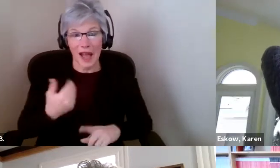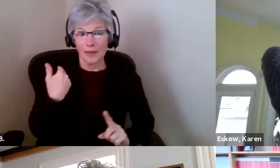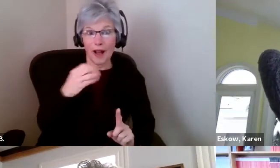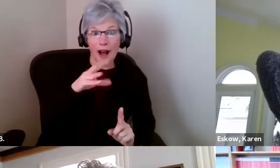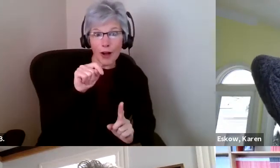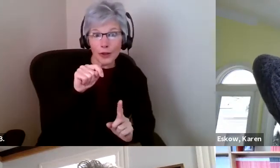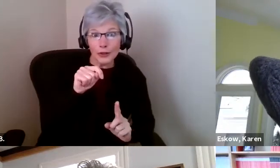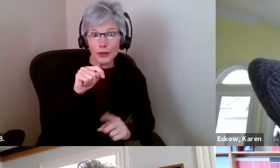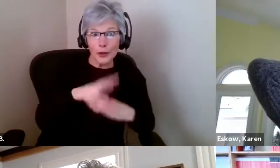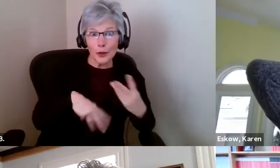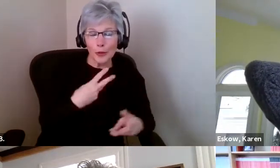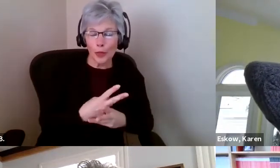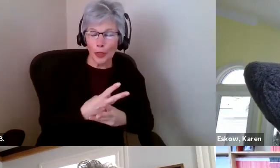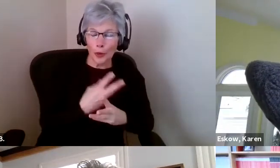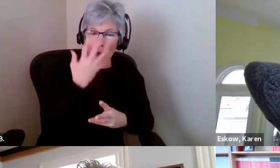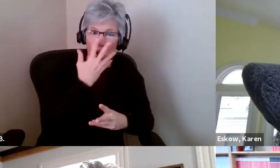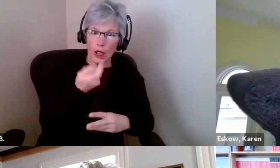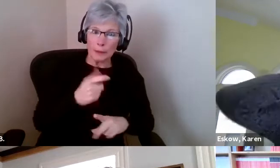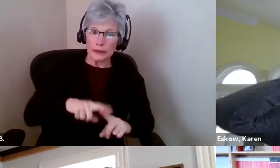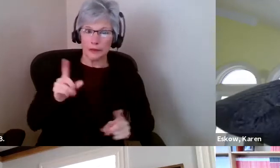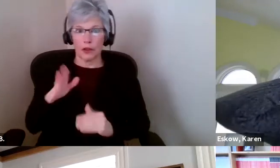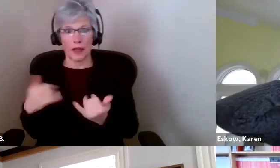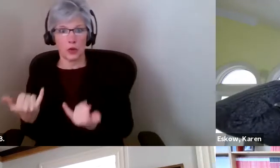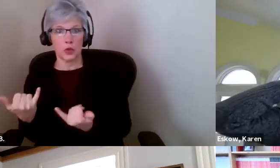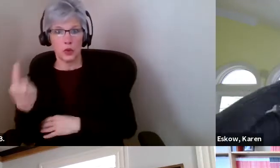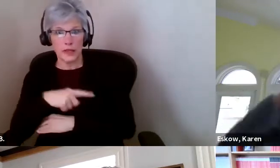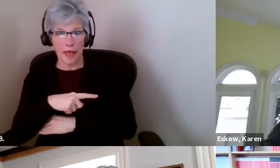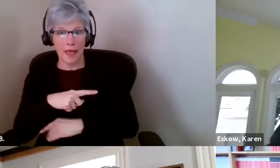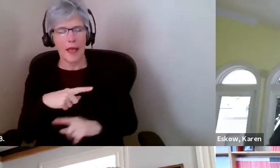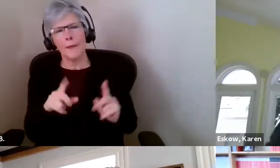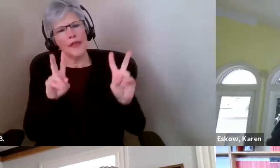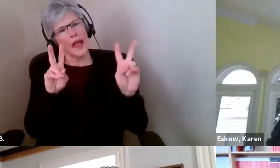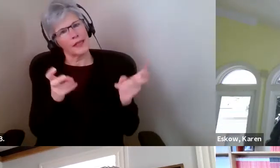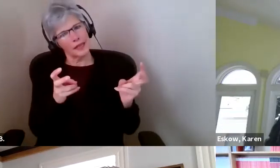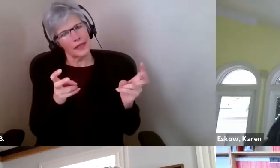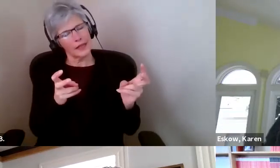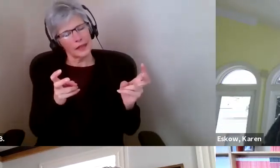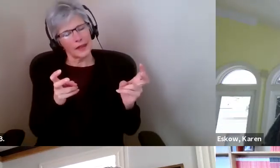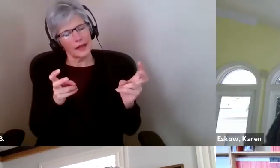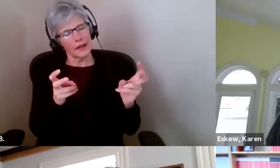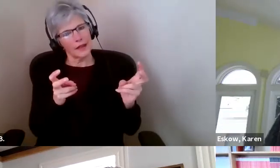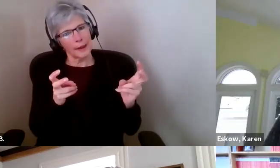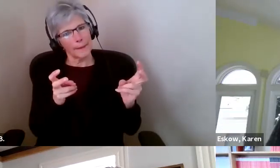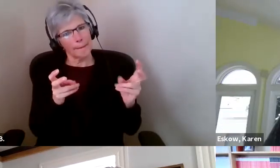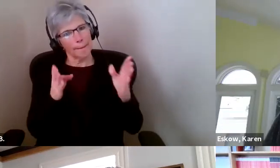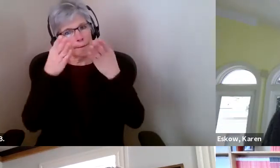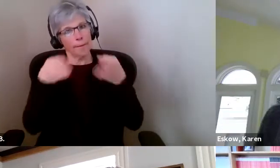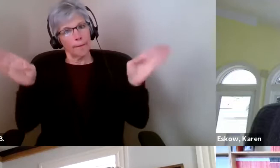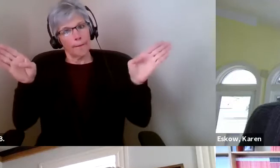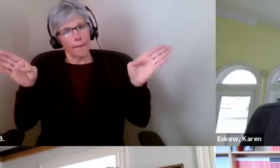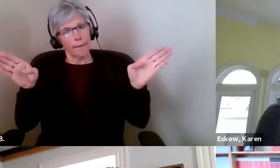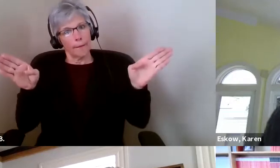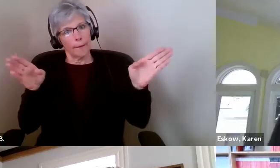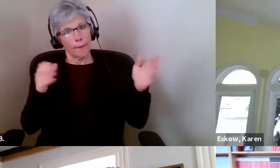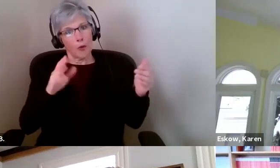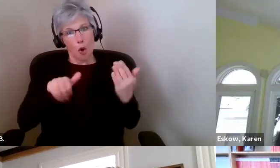different than it does today. It should be a theme that can unify all of us, no matter what we do, where we sit in the